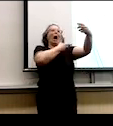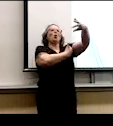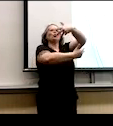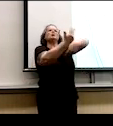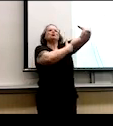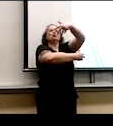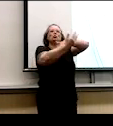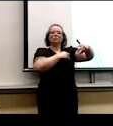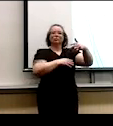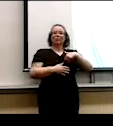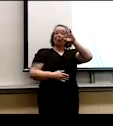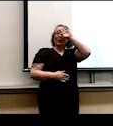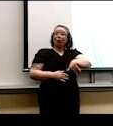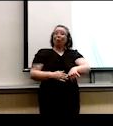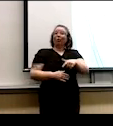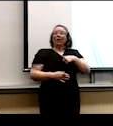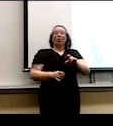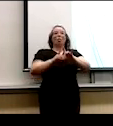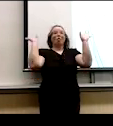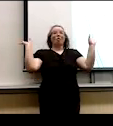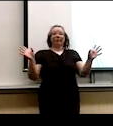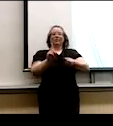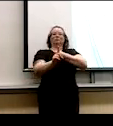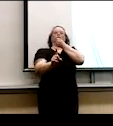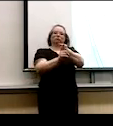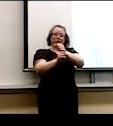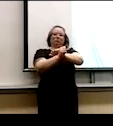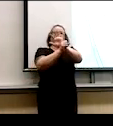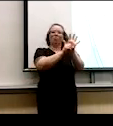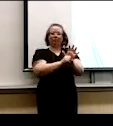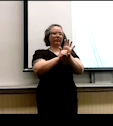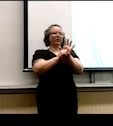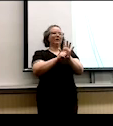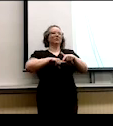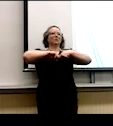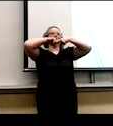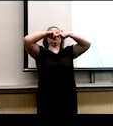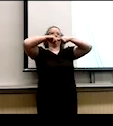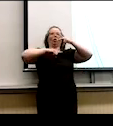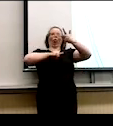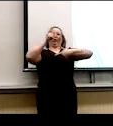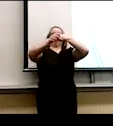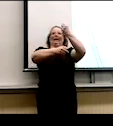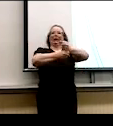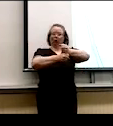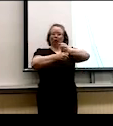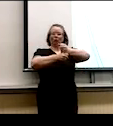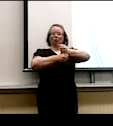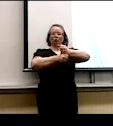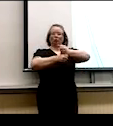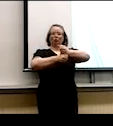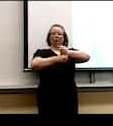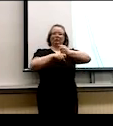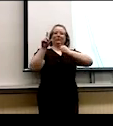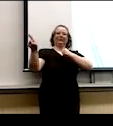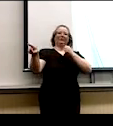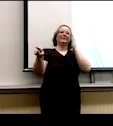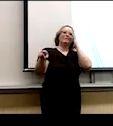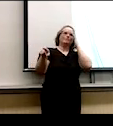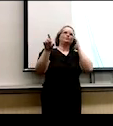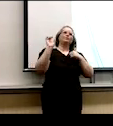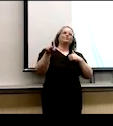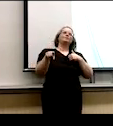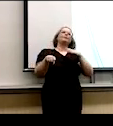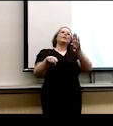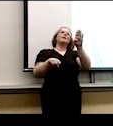years for my patients who knows, everyone knows what BPSD is, behavior and psychological symptoms of